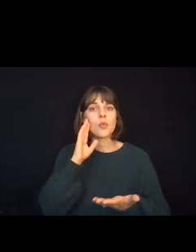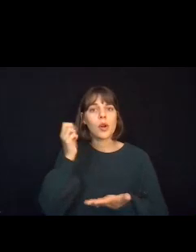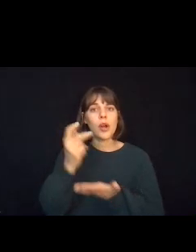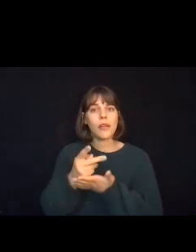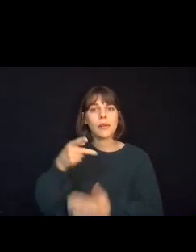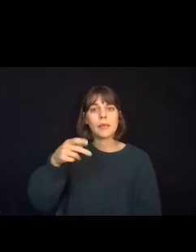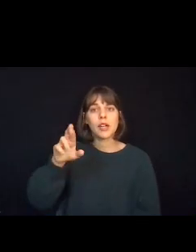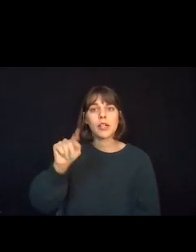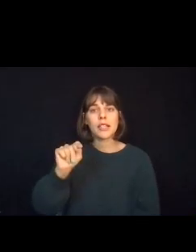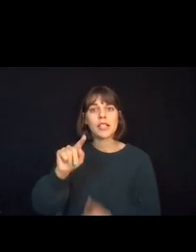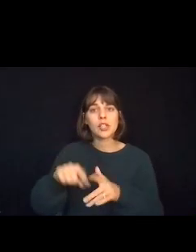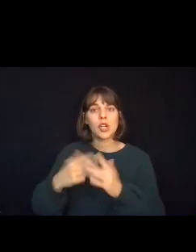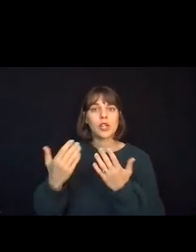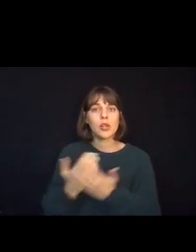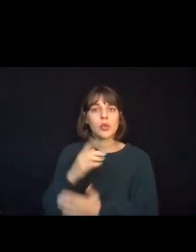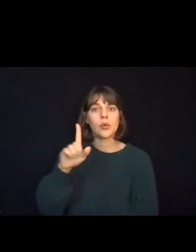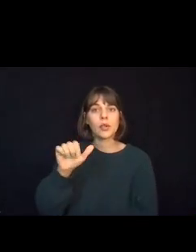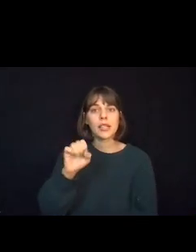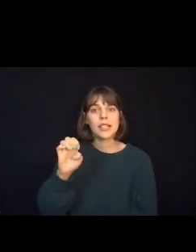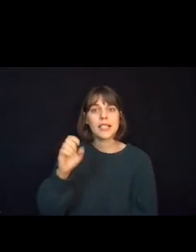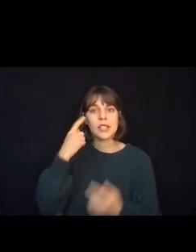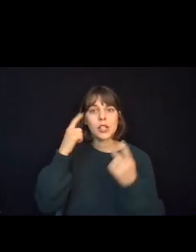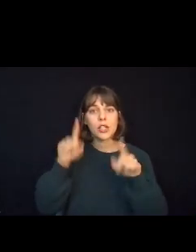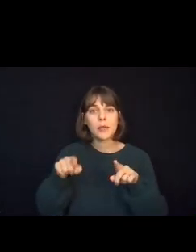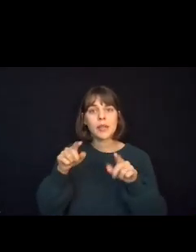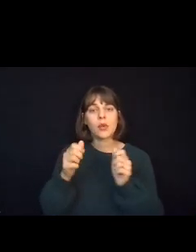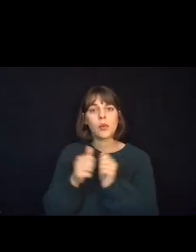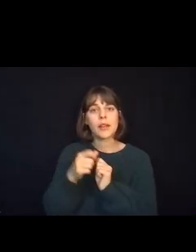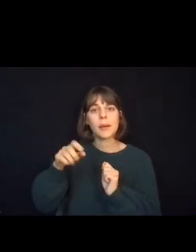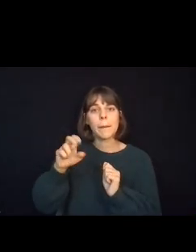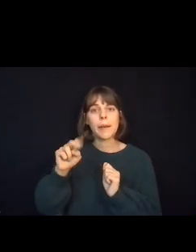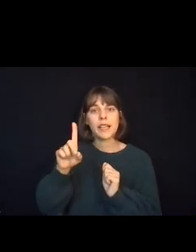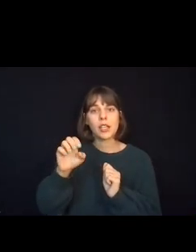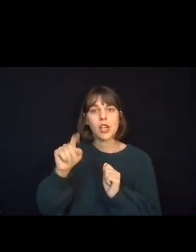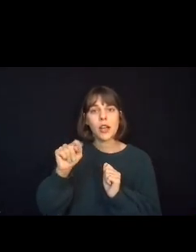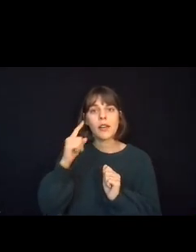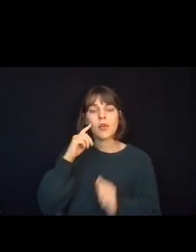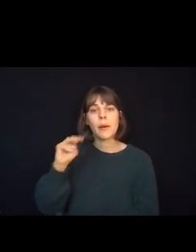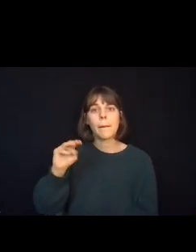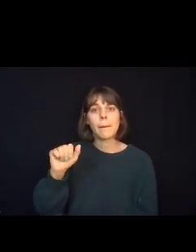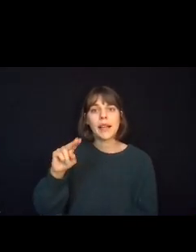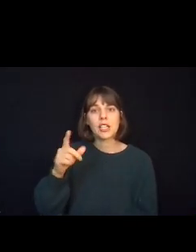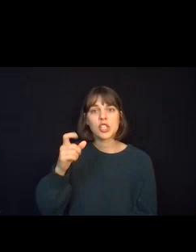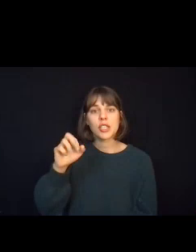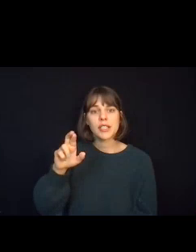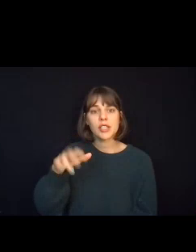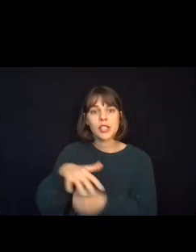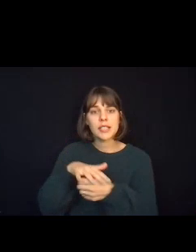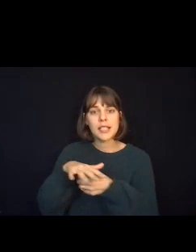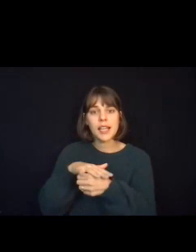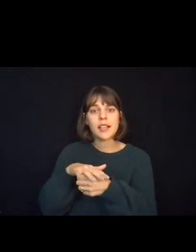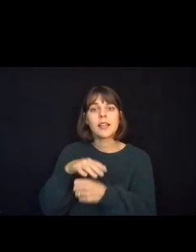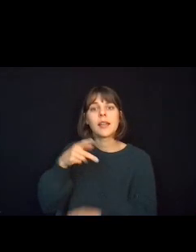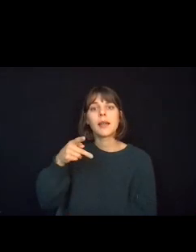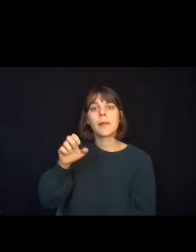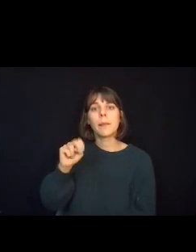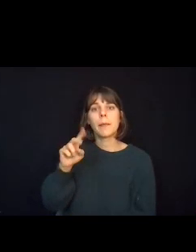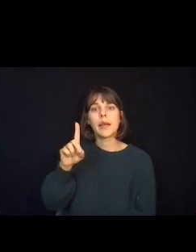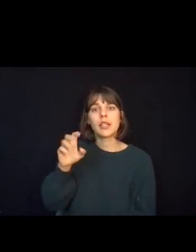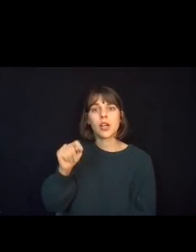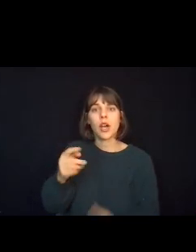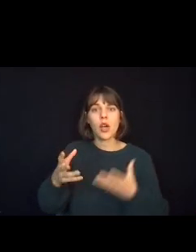PRT to enter into a new lease agreement with PennDOT for the Manchester lot site. PennDOT owns an approximately 5-acre parcel of